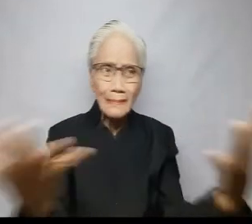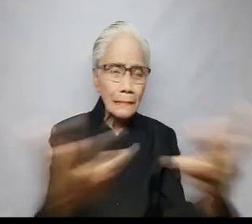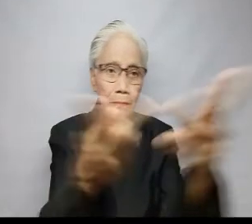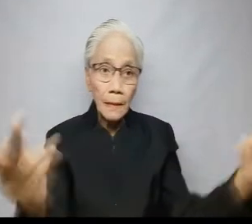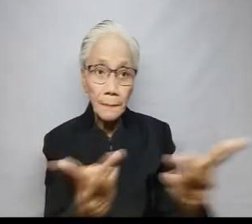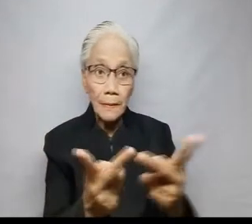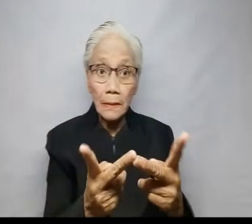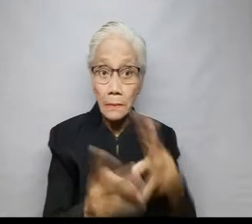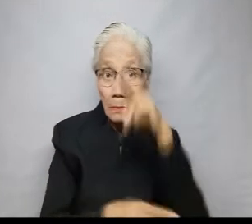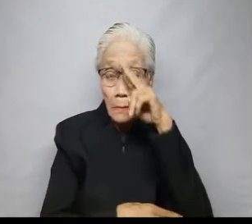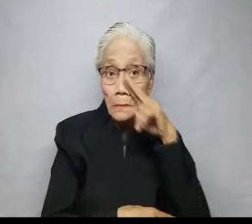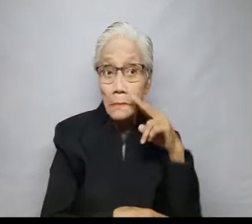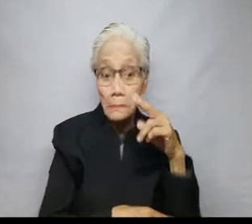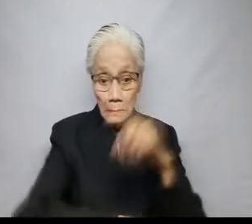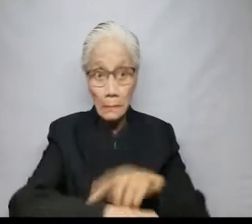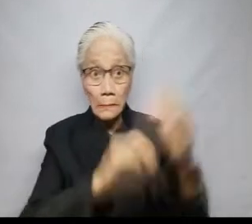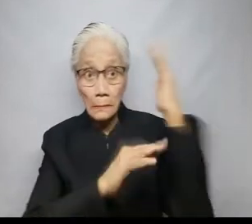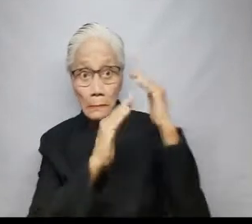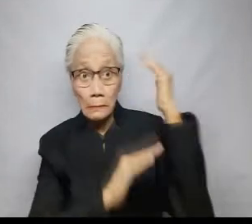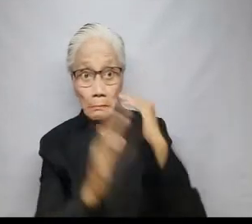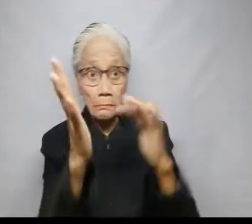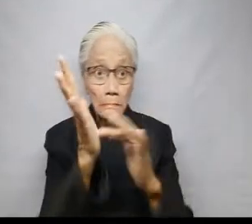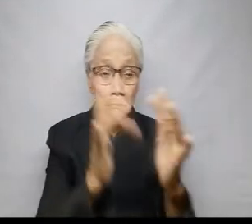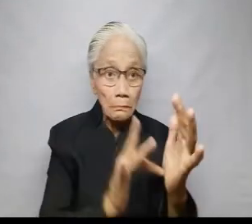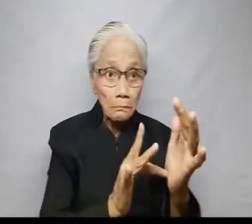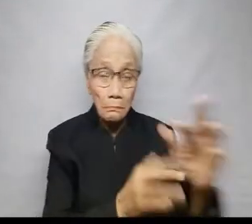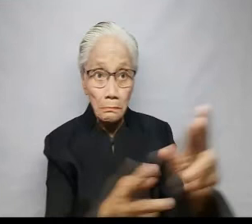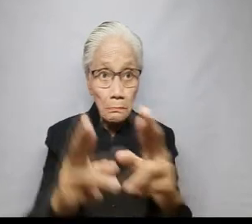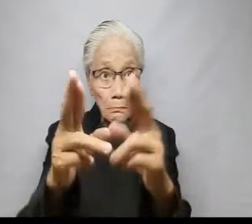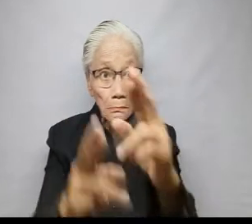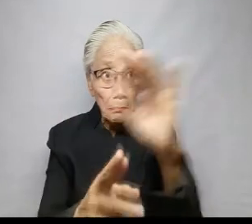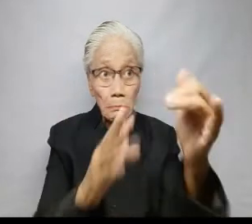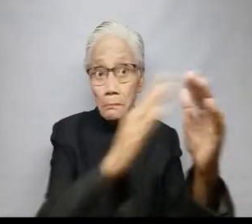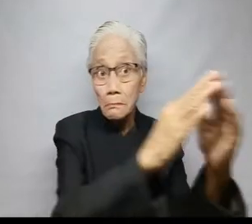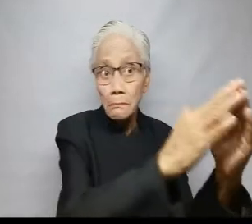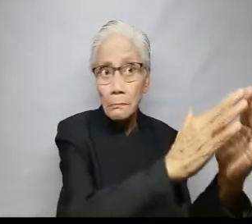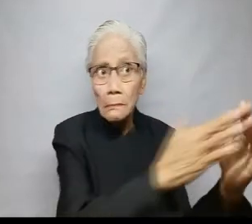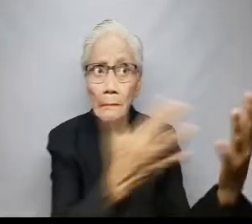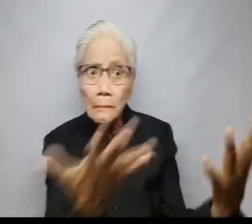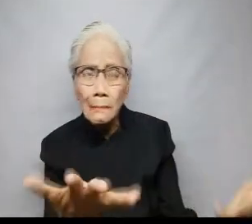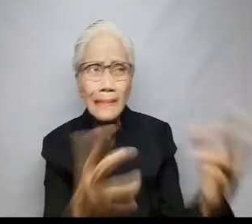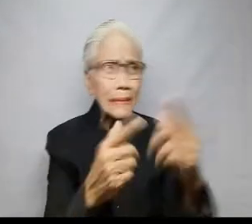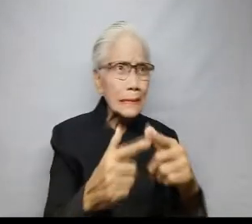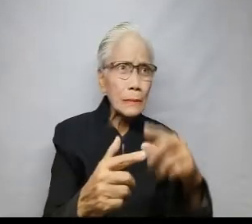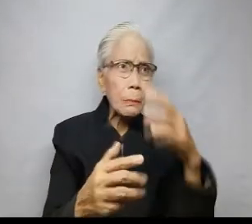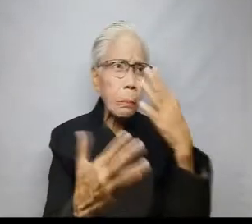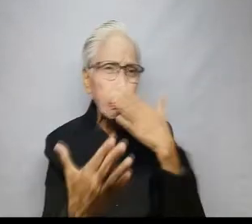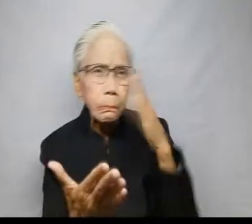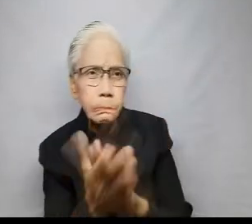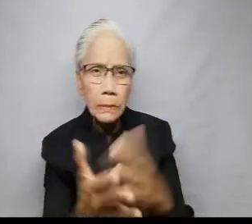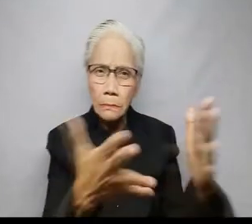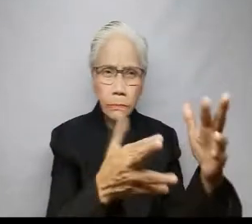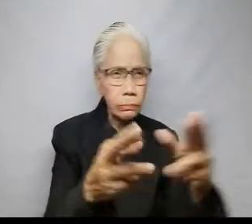place of robberies. In the time of Jesus, the road from Jerusalem to Jericho was notorious for its danger